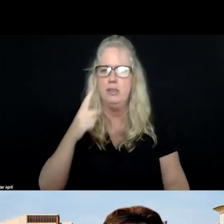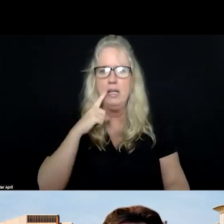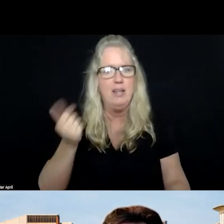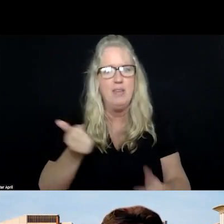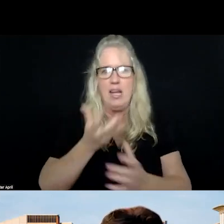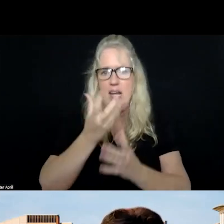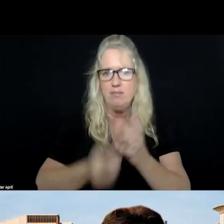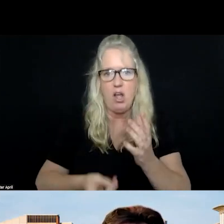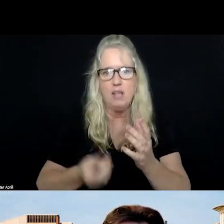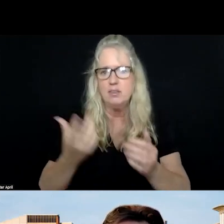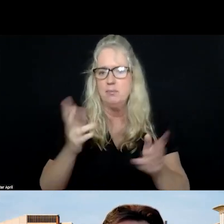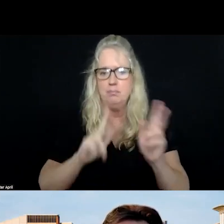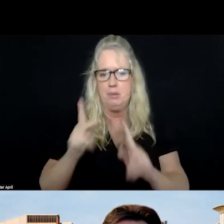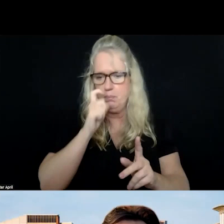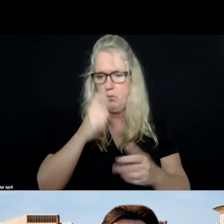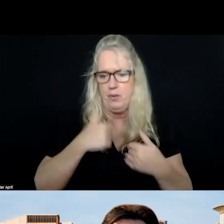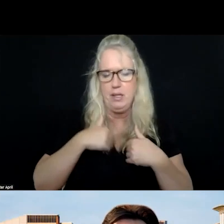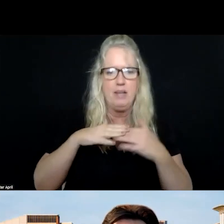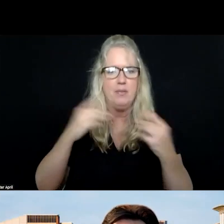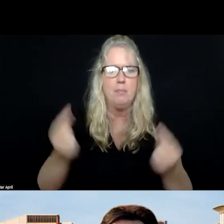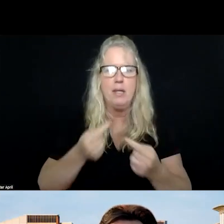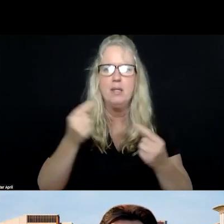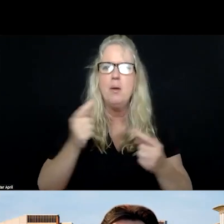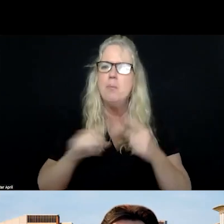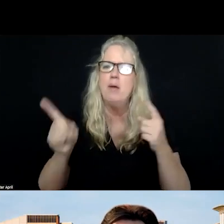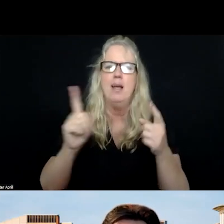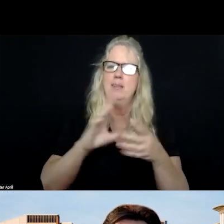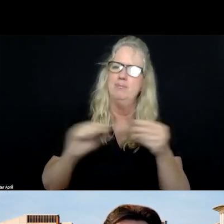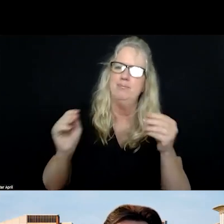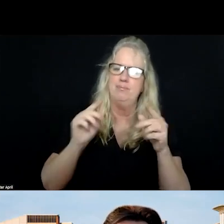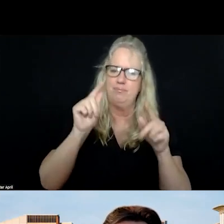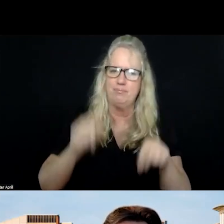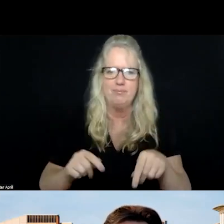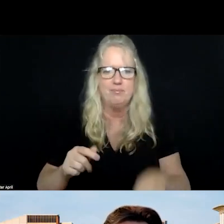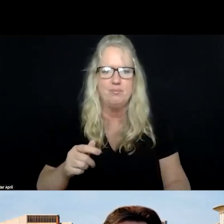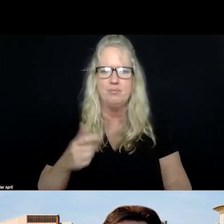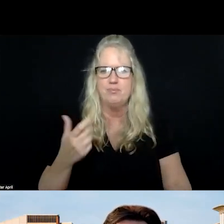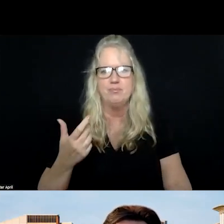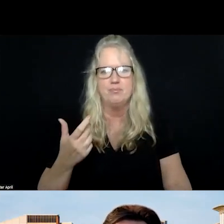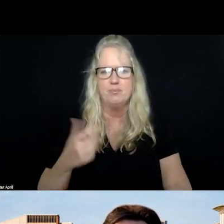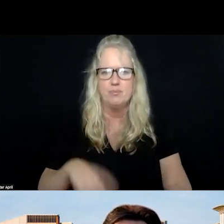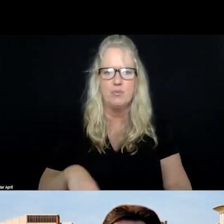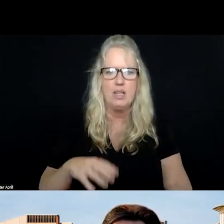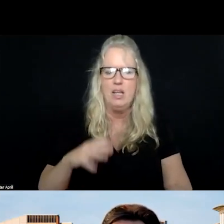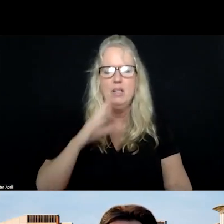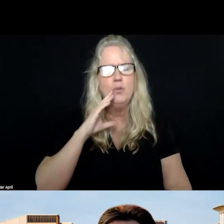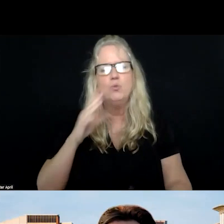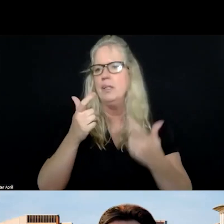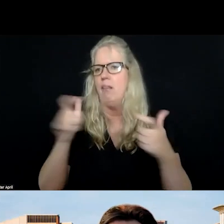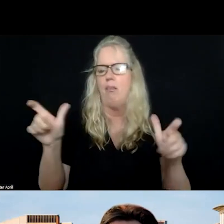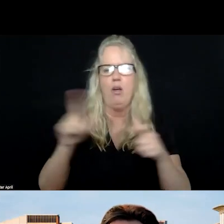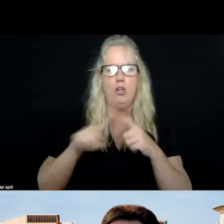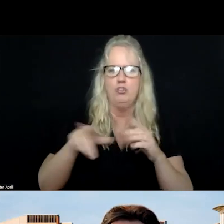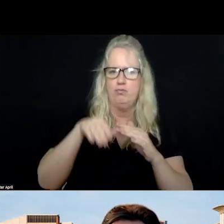pain, patients who have lost people who had pain. But the scenario is as follows. There has been a very large decline